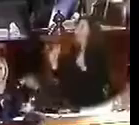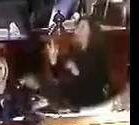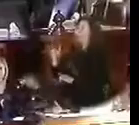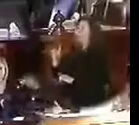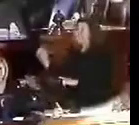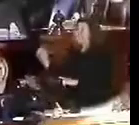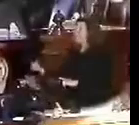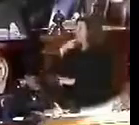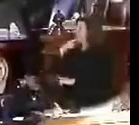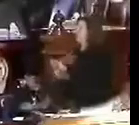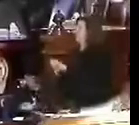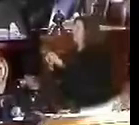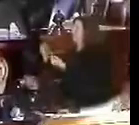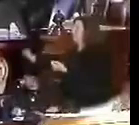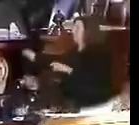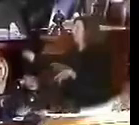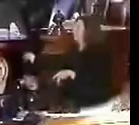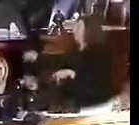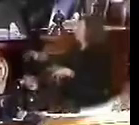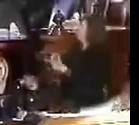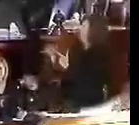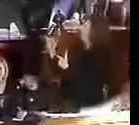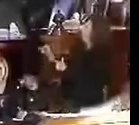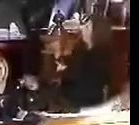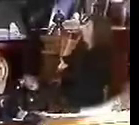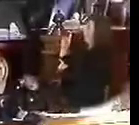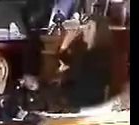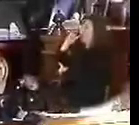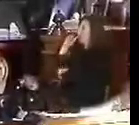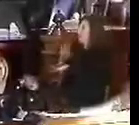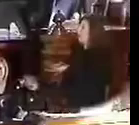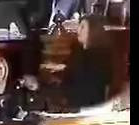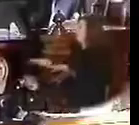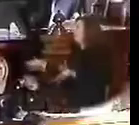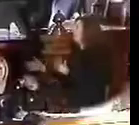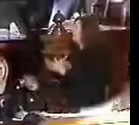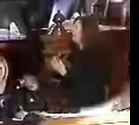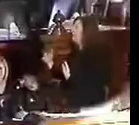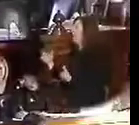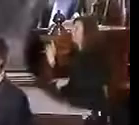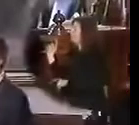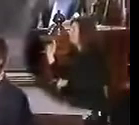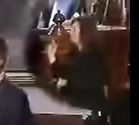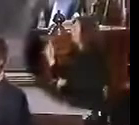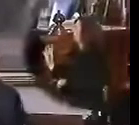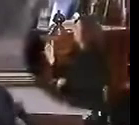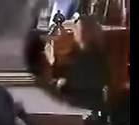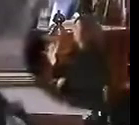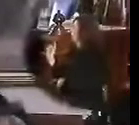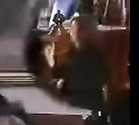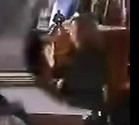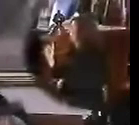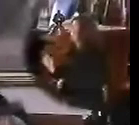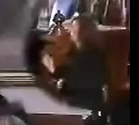said, we support this party, then that word should be heard on the Senate floor, whether it's Republican or Democrat. And if there's a